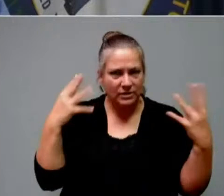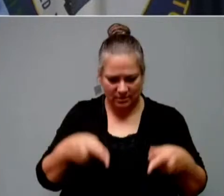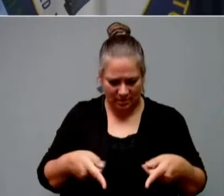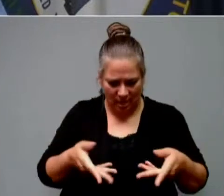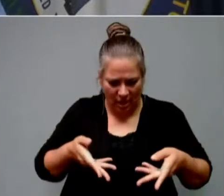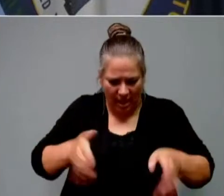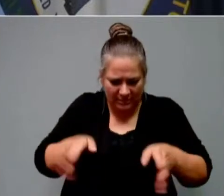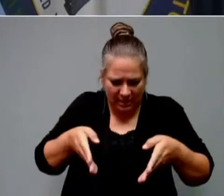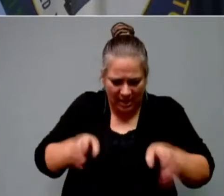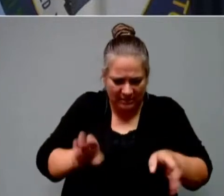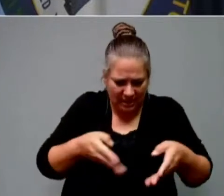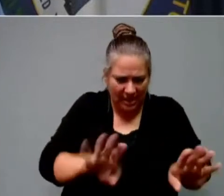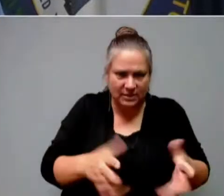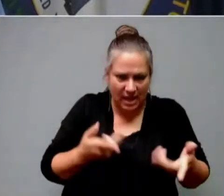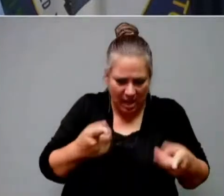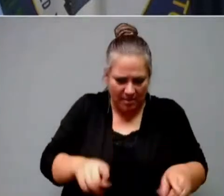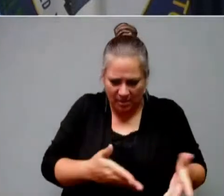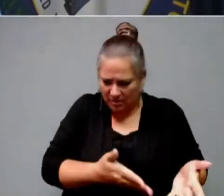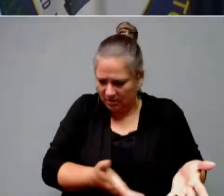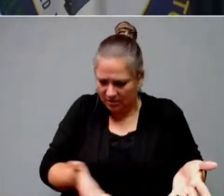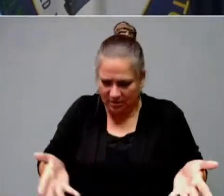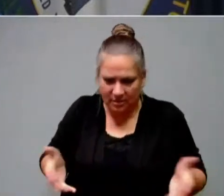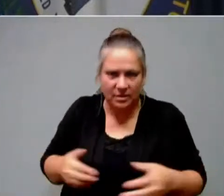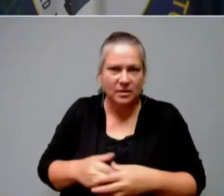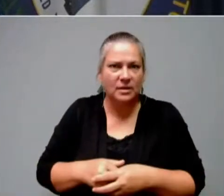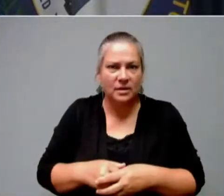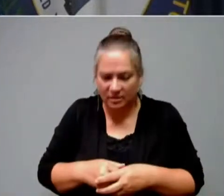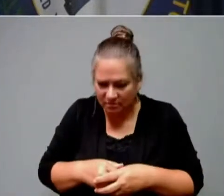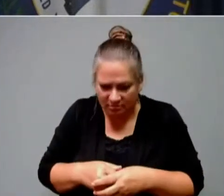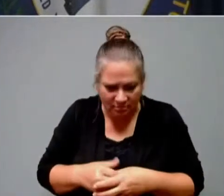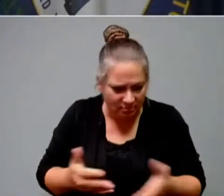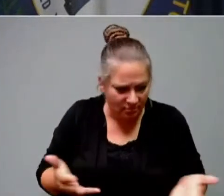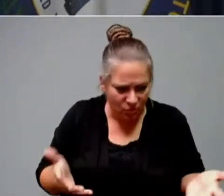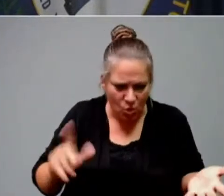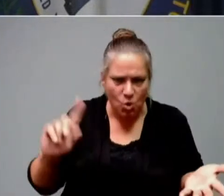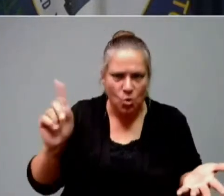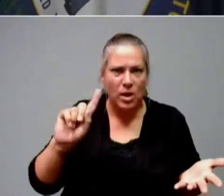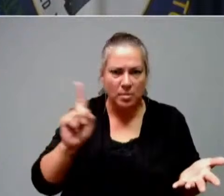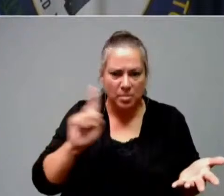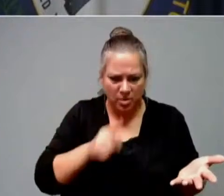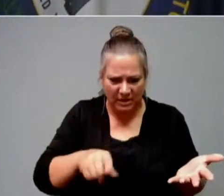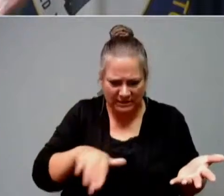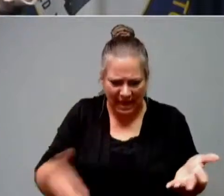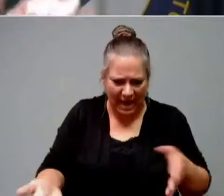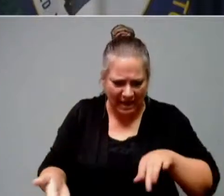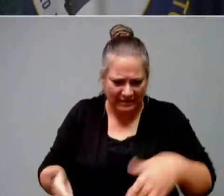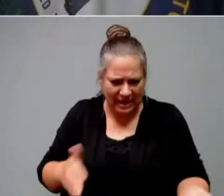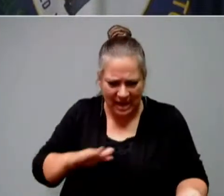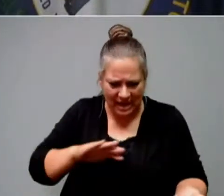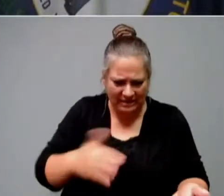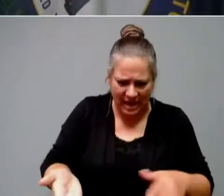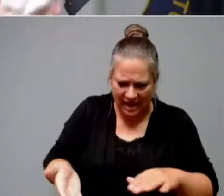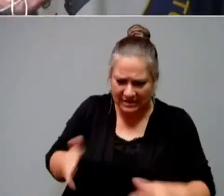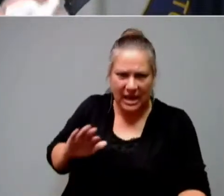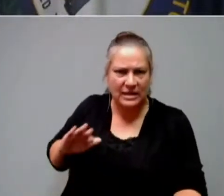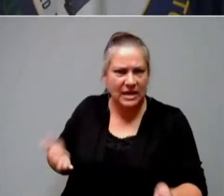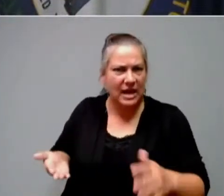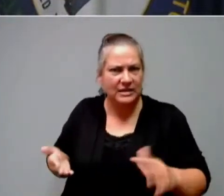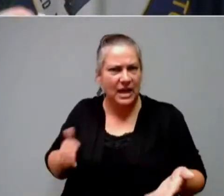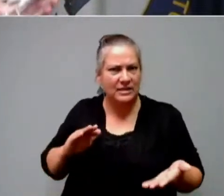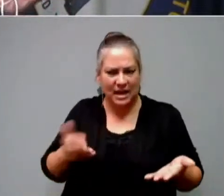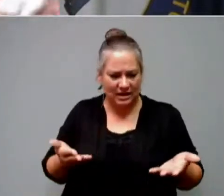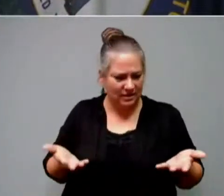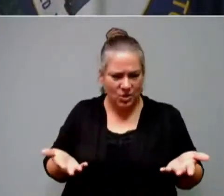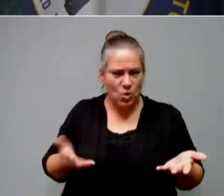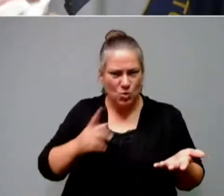and offering these half-good solutions to try to treat people who are getting hurt and are dying because they blocked all the efforts that could have